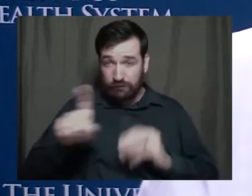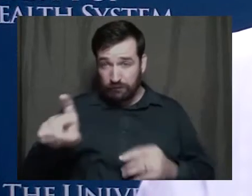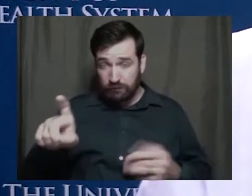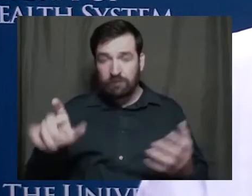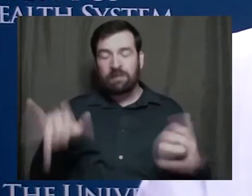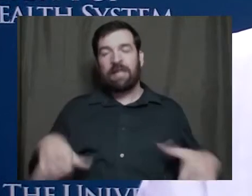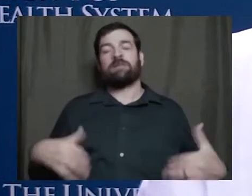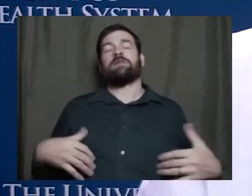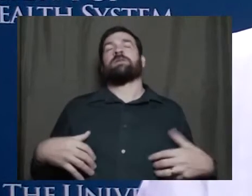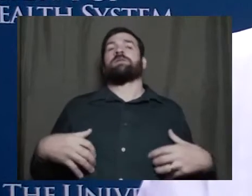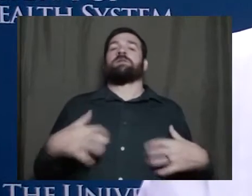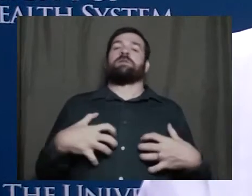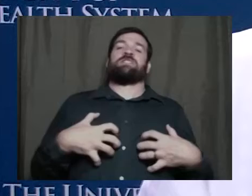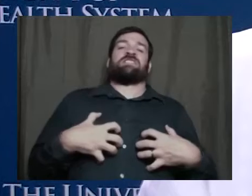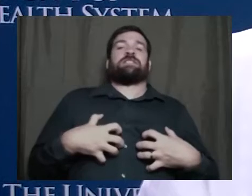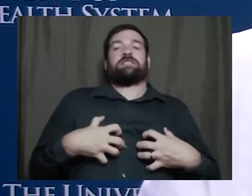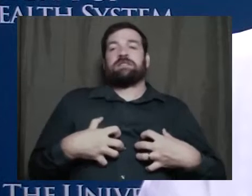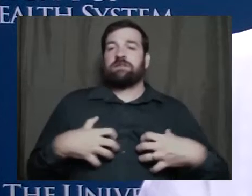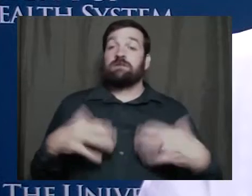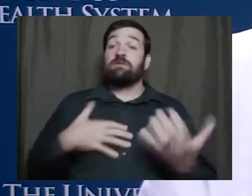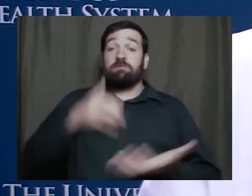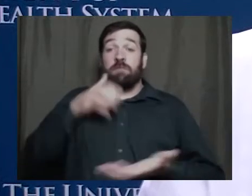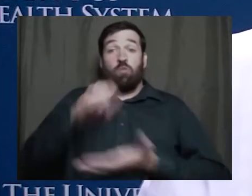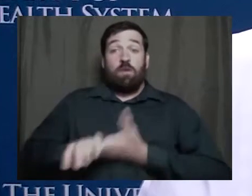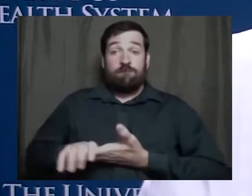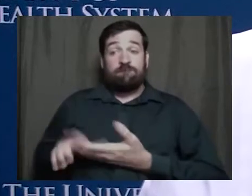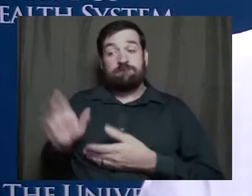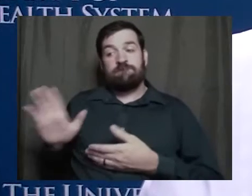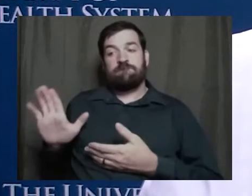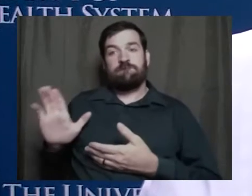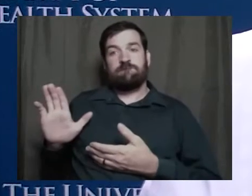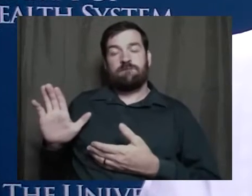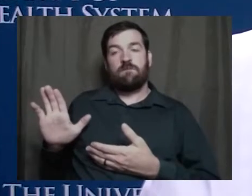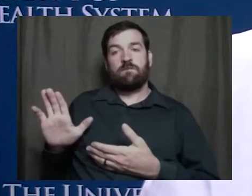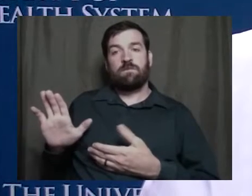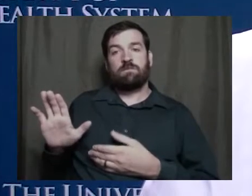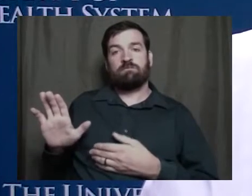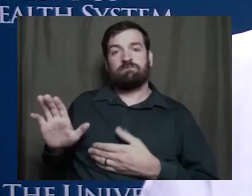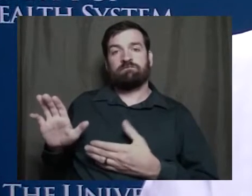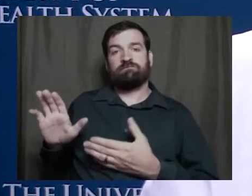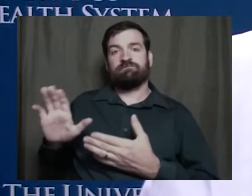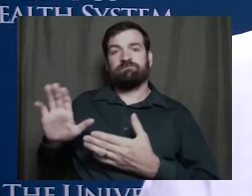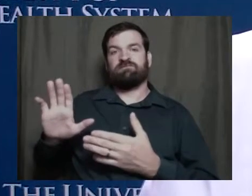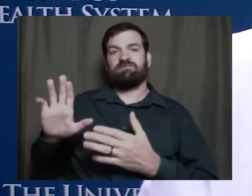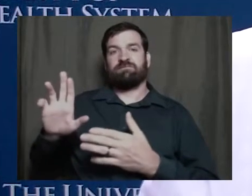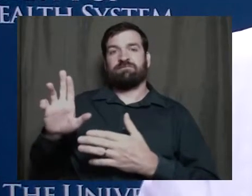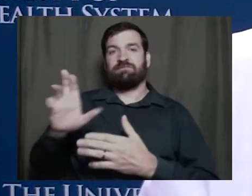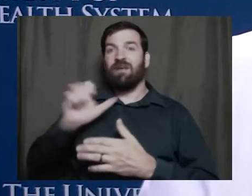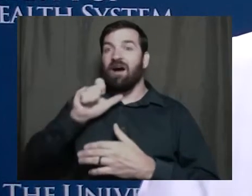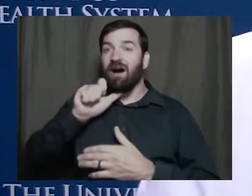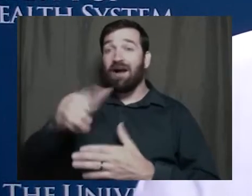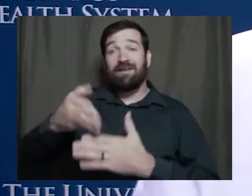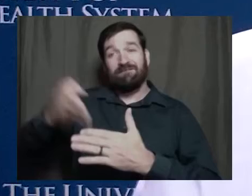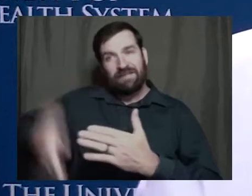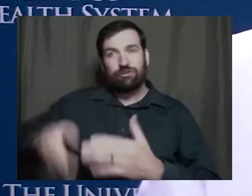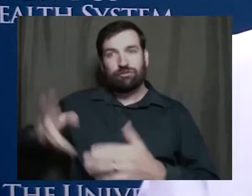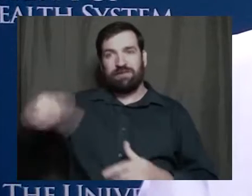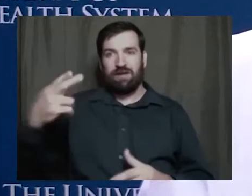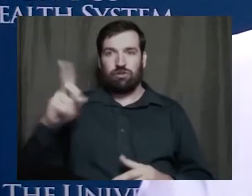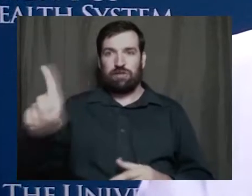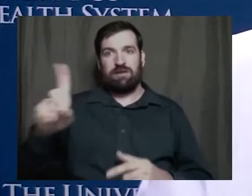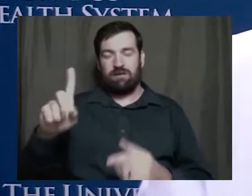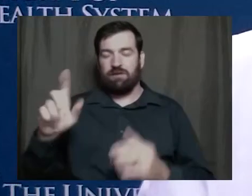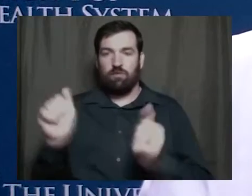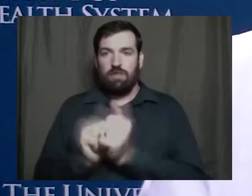And I know that my wife probably has her unofficial PhD in therapy at this point with me coming home. And, so thank God I'm blessed with a